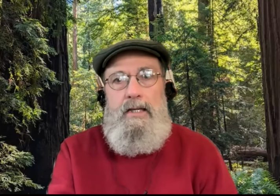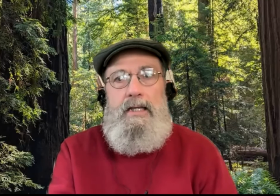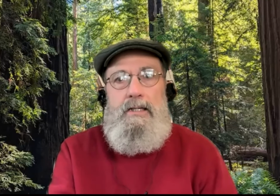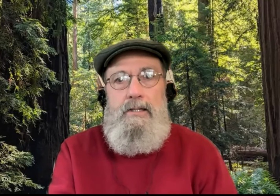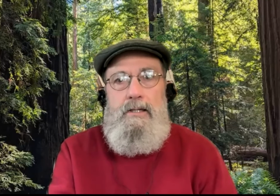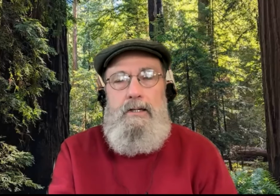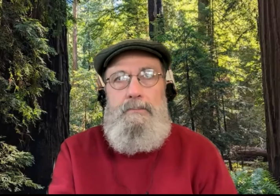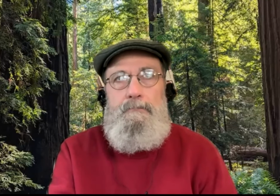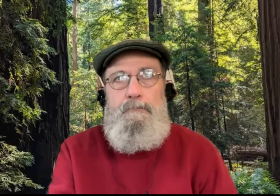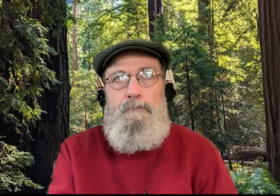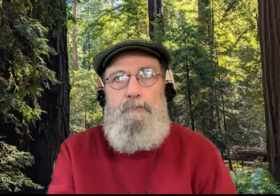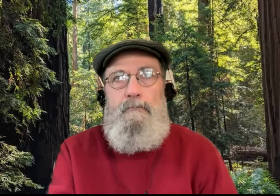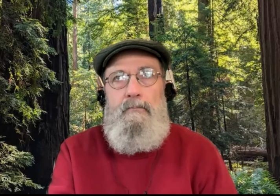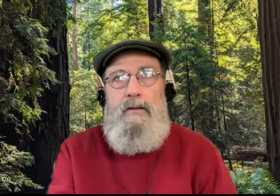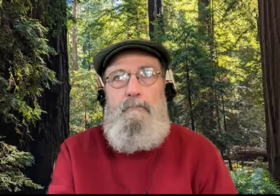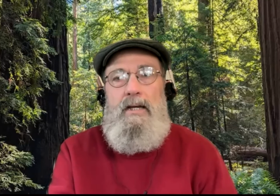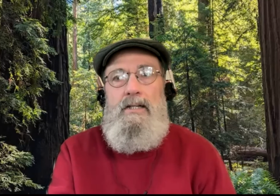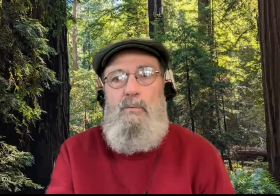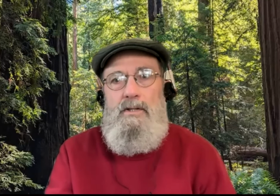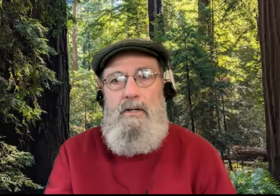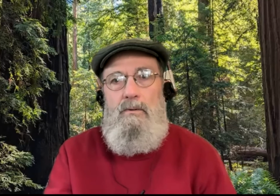The key is